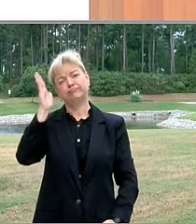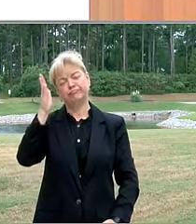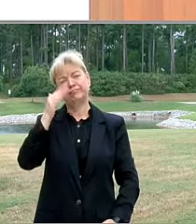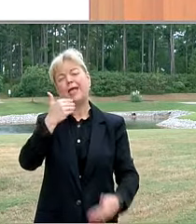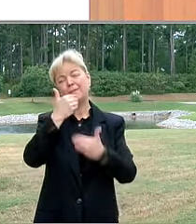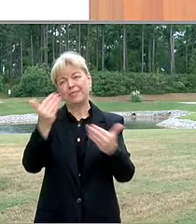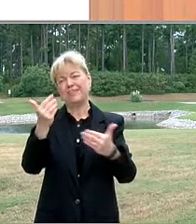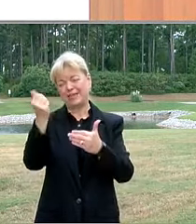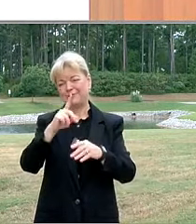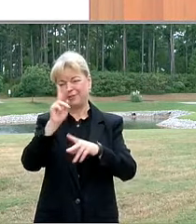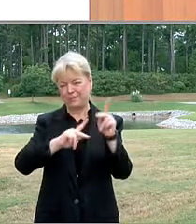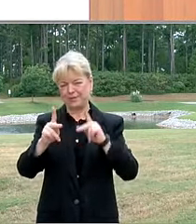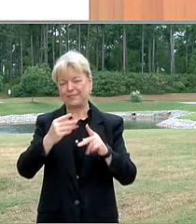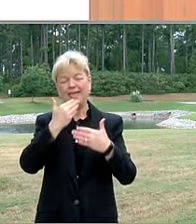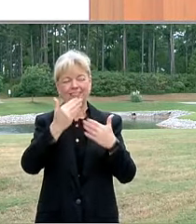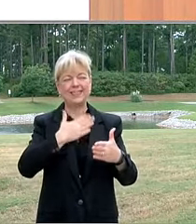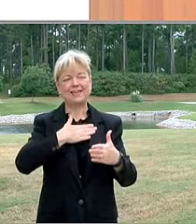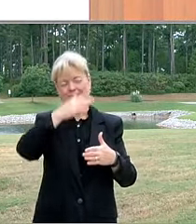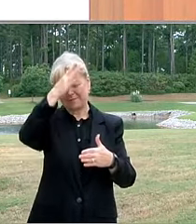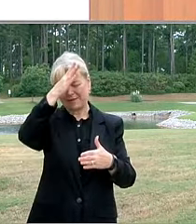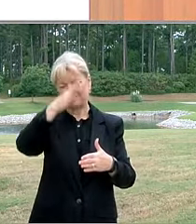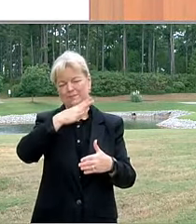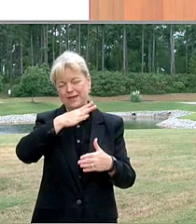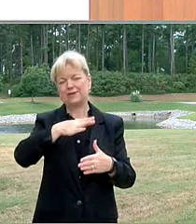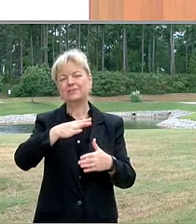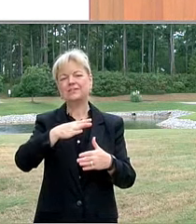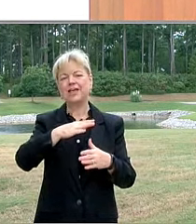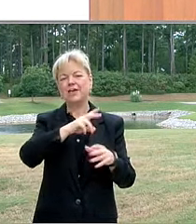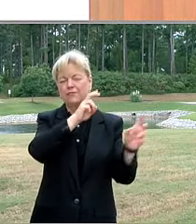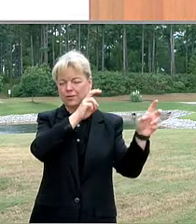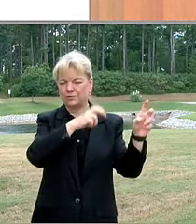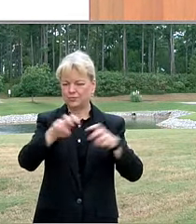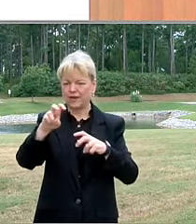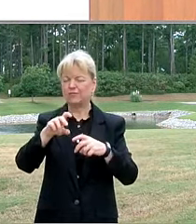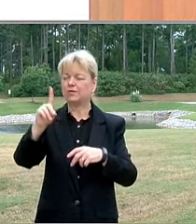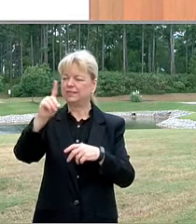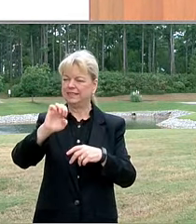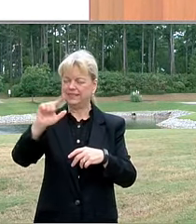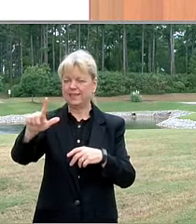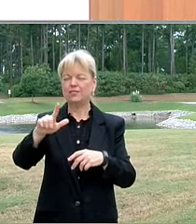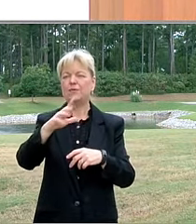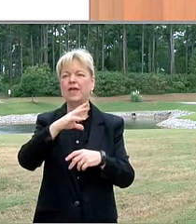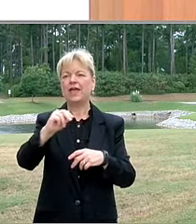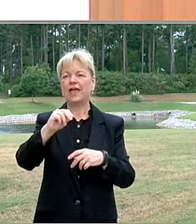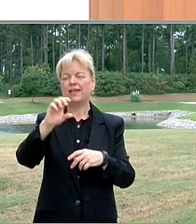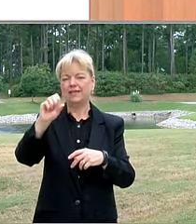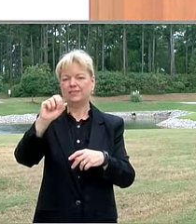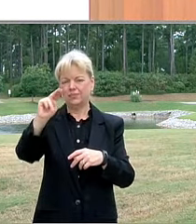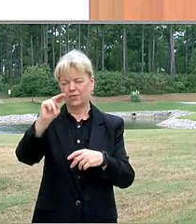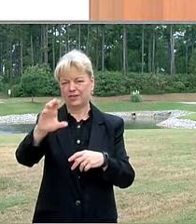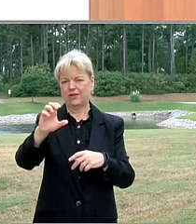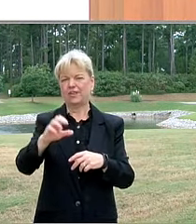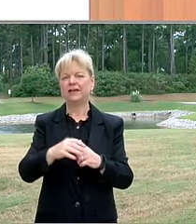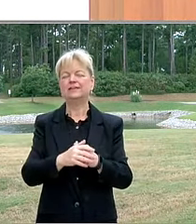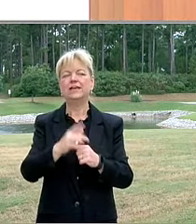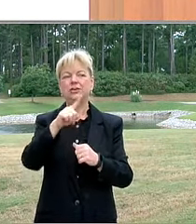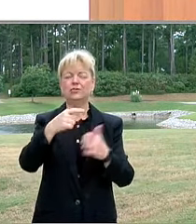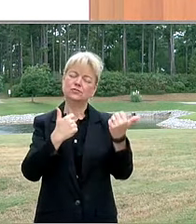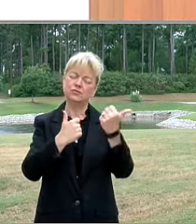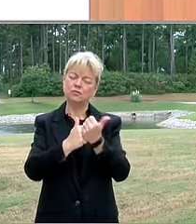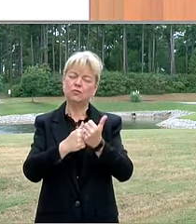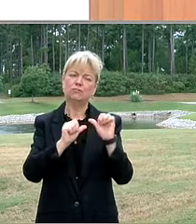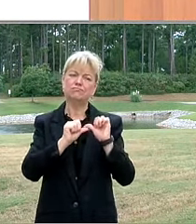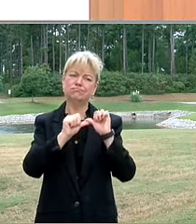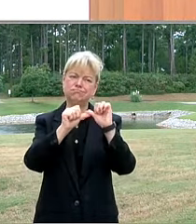morning. Thanks to my folks for traveling from Delaware and North Carolina, yet another concrete sign of your support, which has been unwavering over the